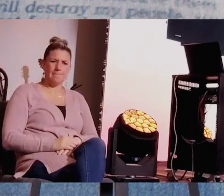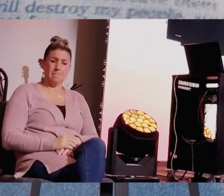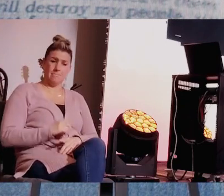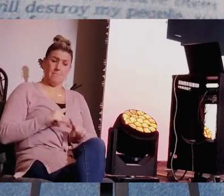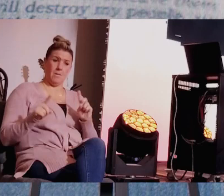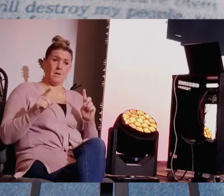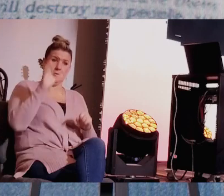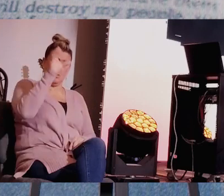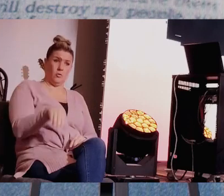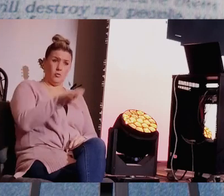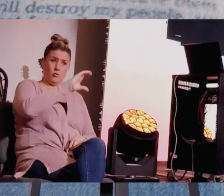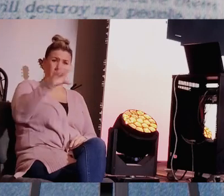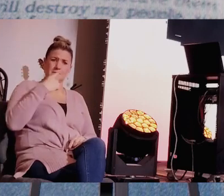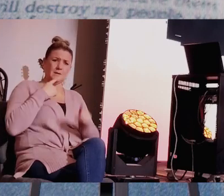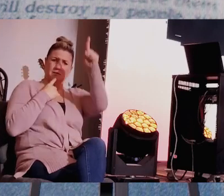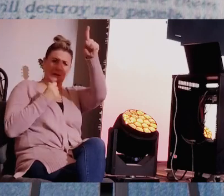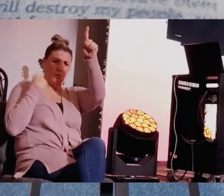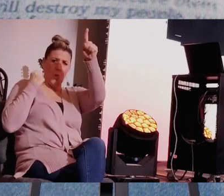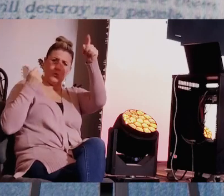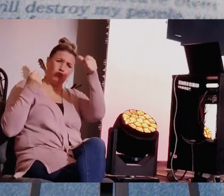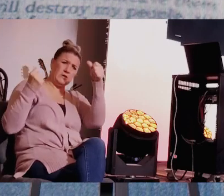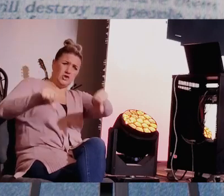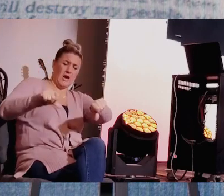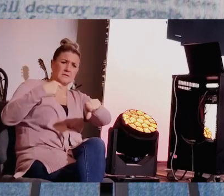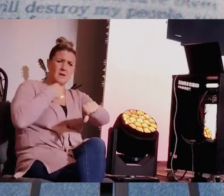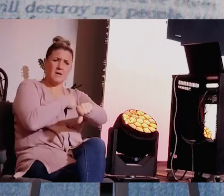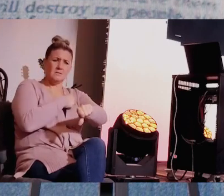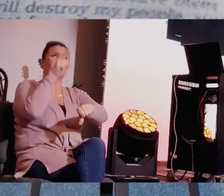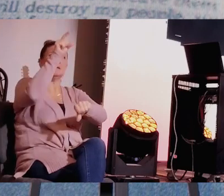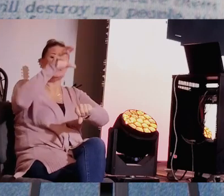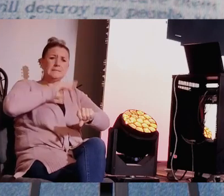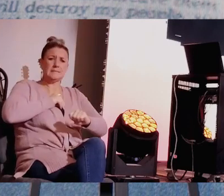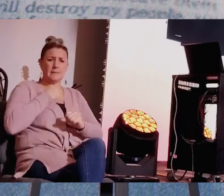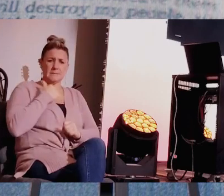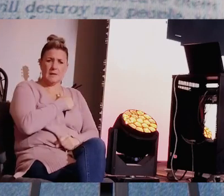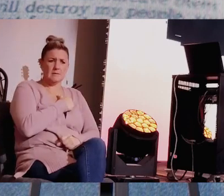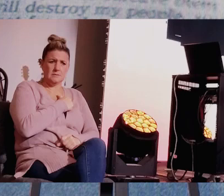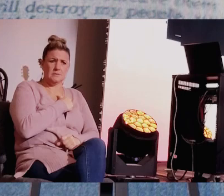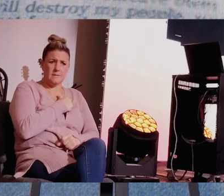But didn't the cross tell us He's not going to reject us? But He actually accepts us?